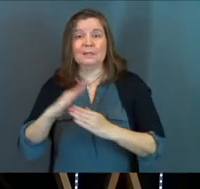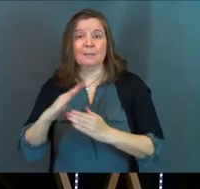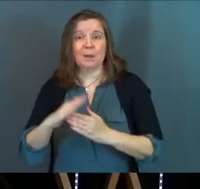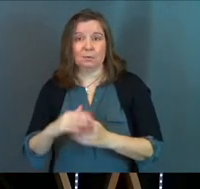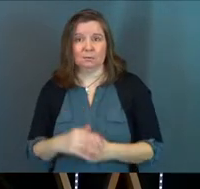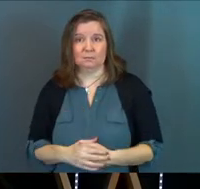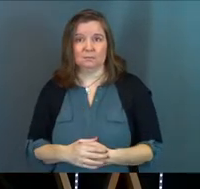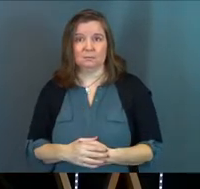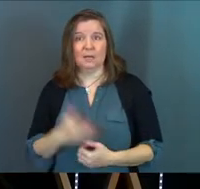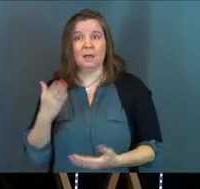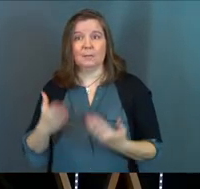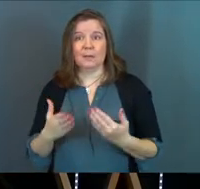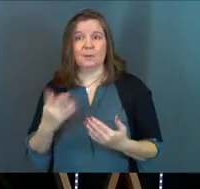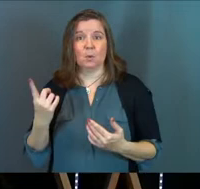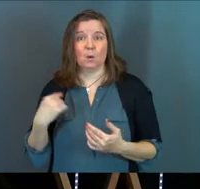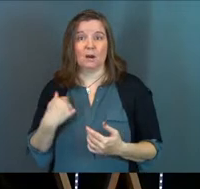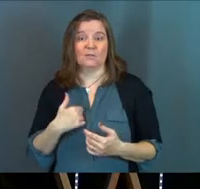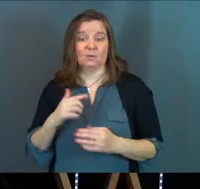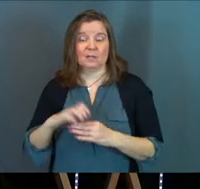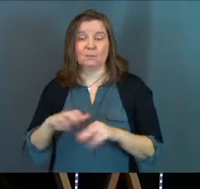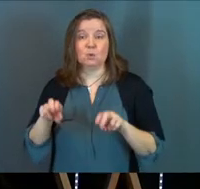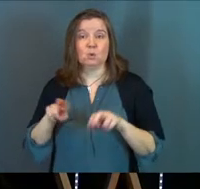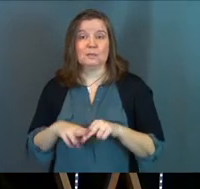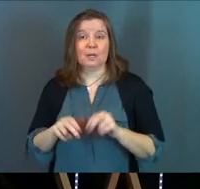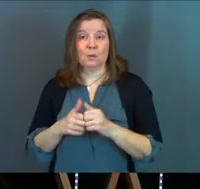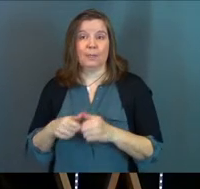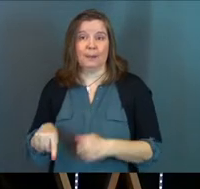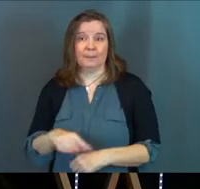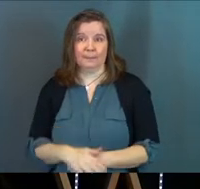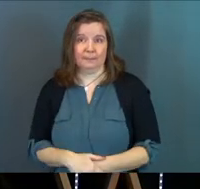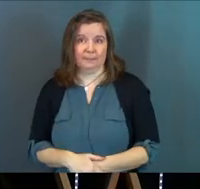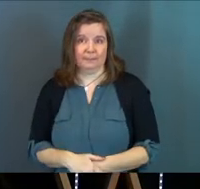timeout. And maybe just one of those times you sit with them.